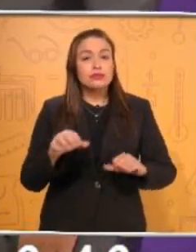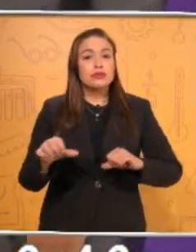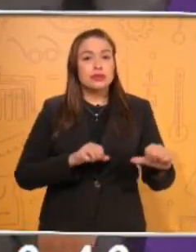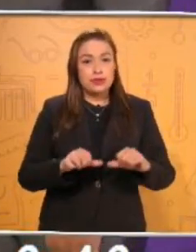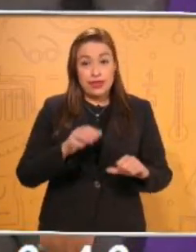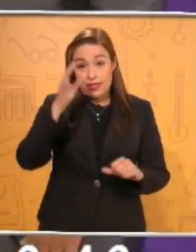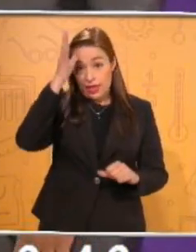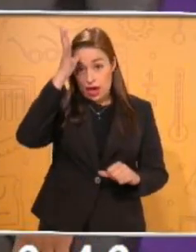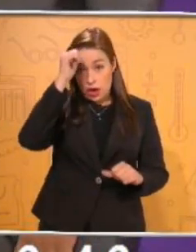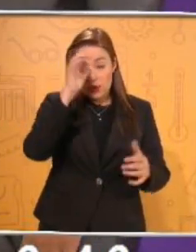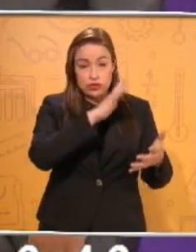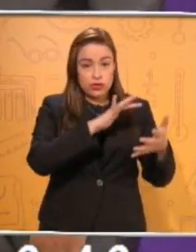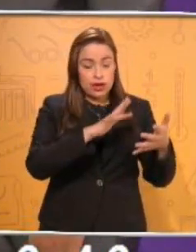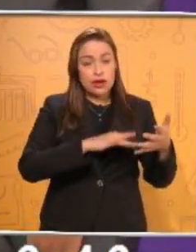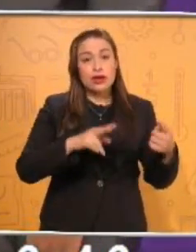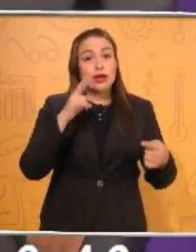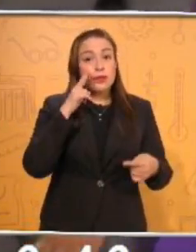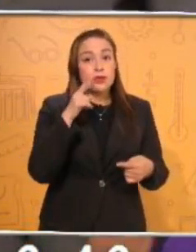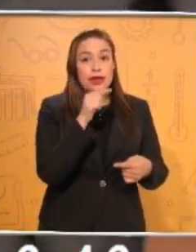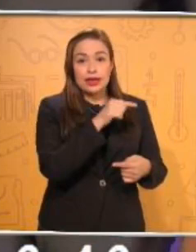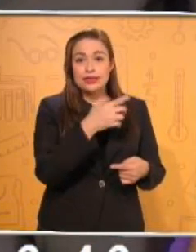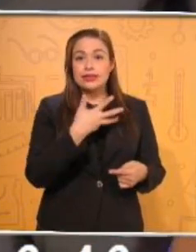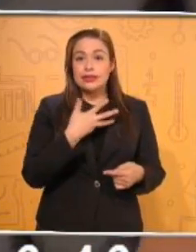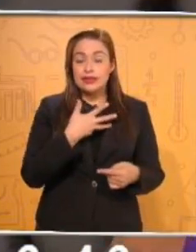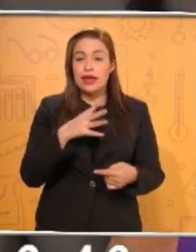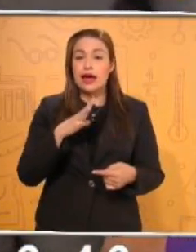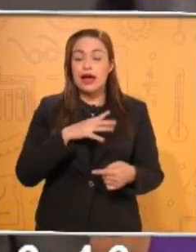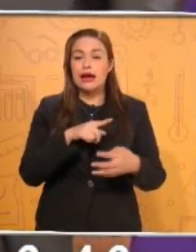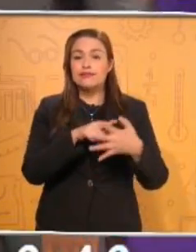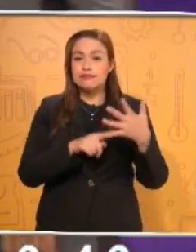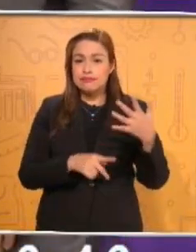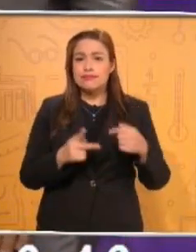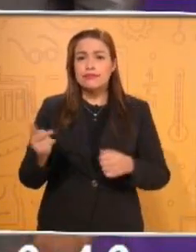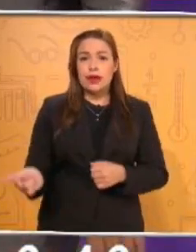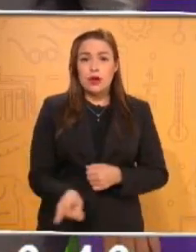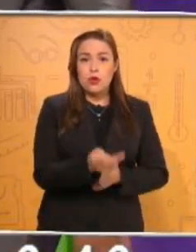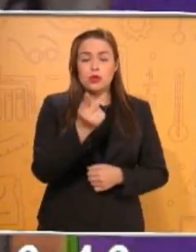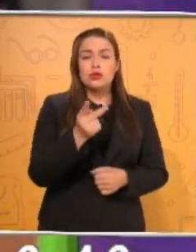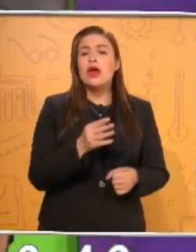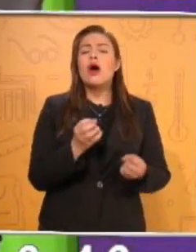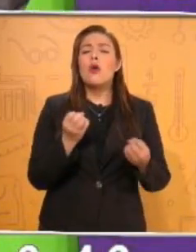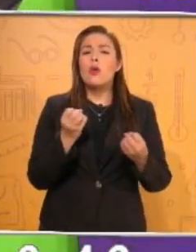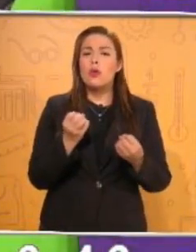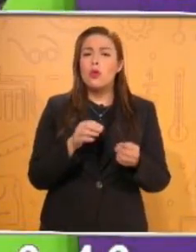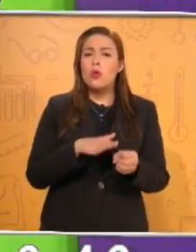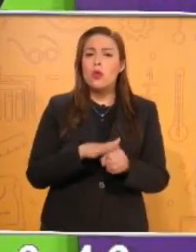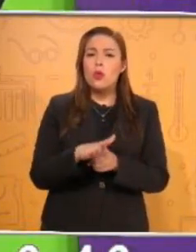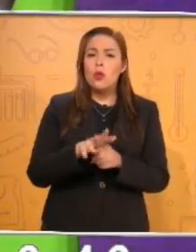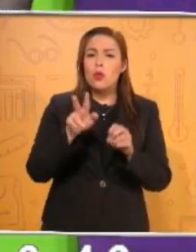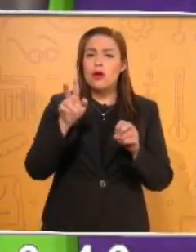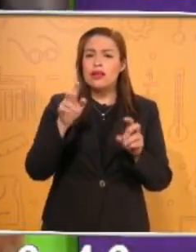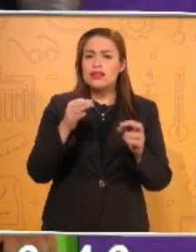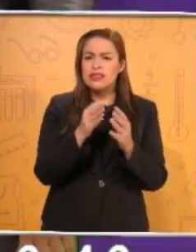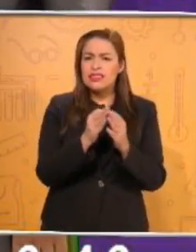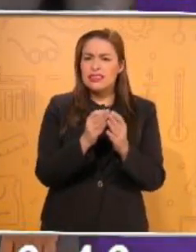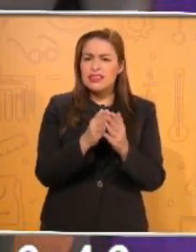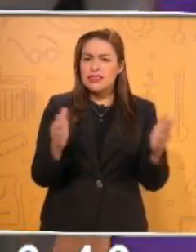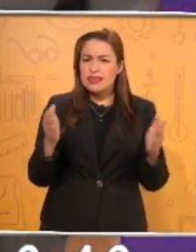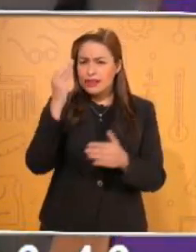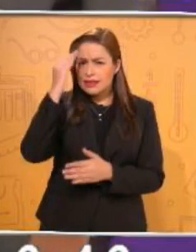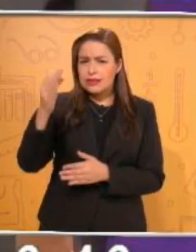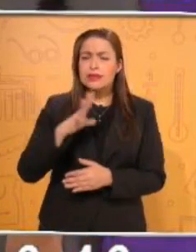to the reading, match the following questions. What time was it? Then we have the